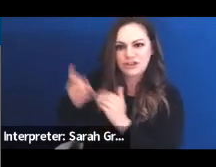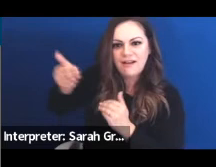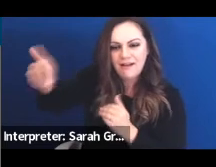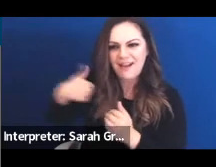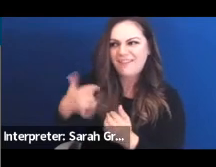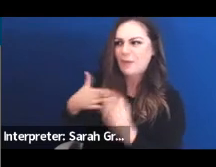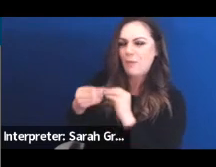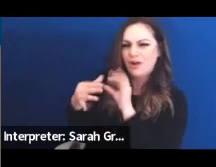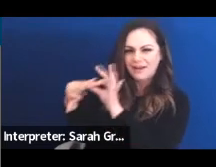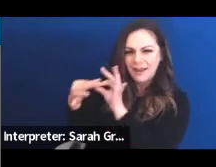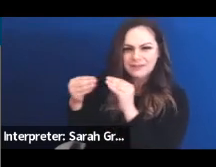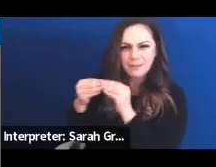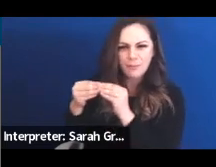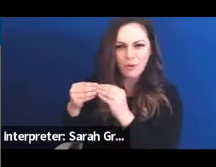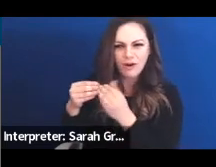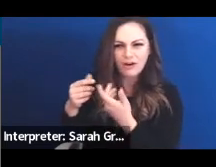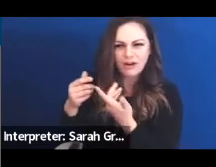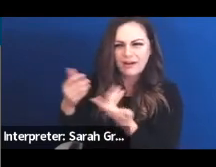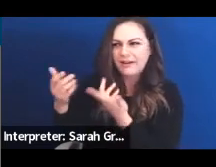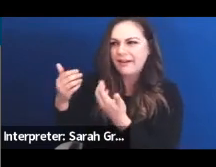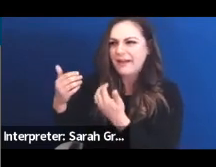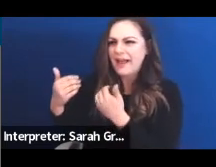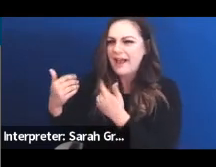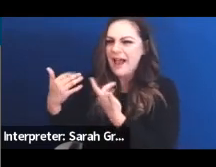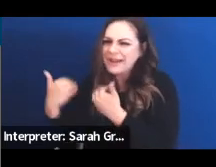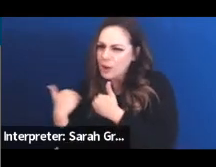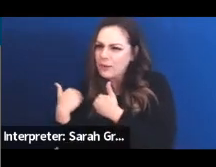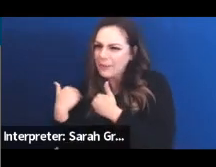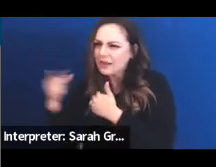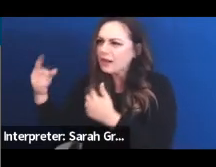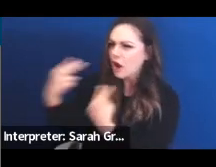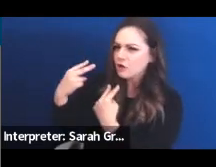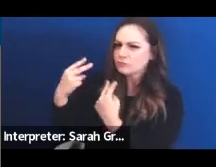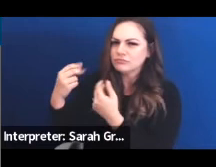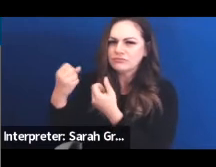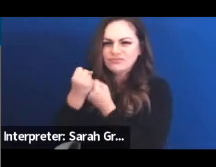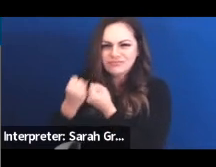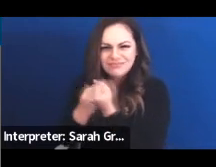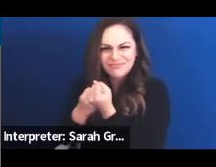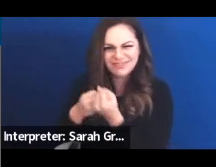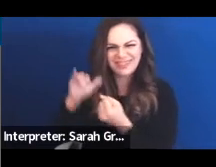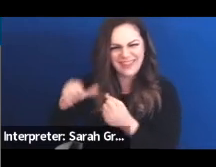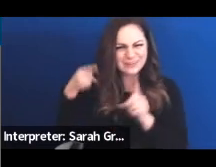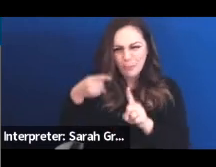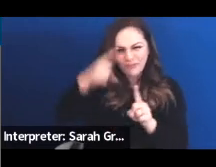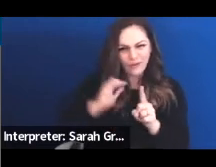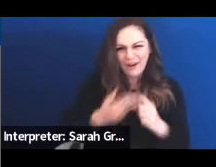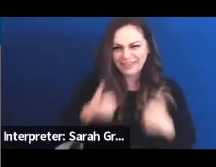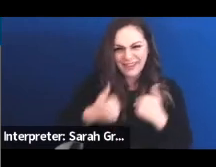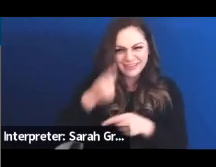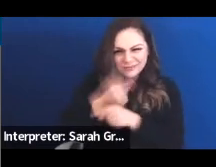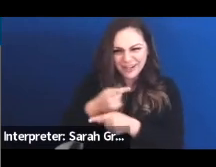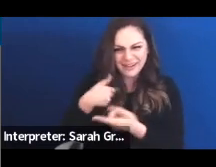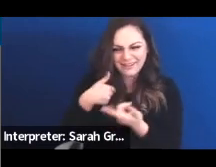not feeling like I was doing anything alone. And that's, what life is about, is these amazing